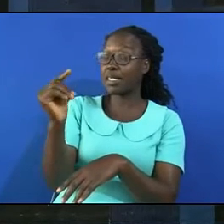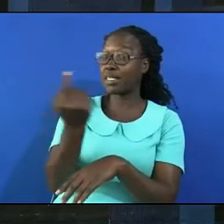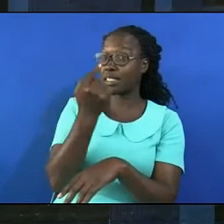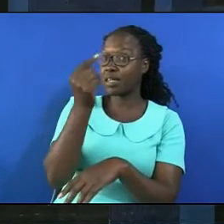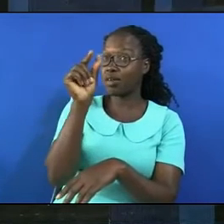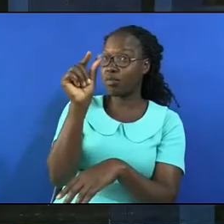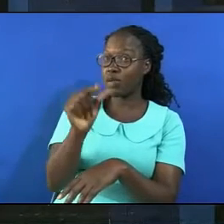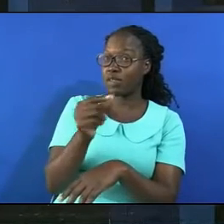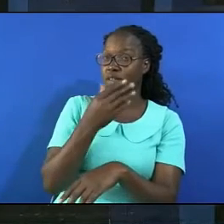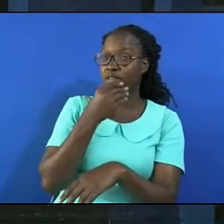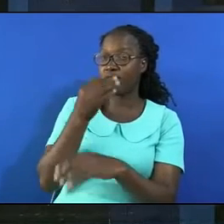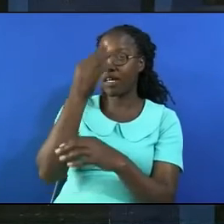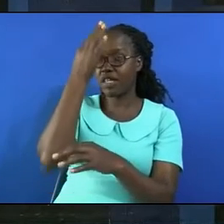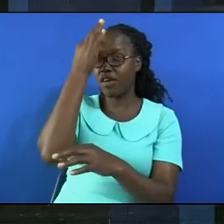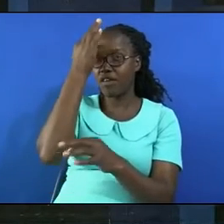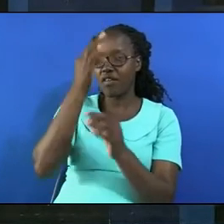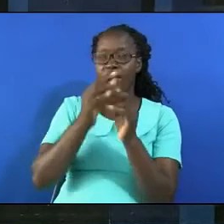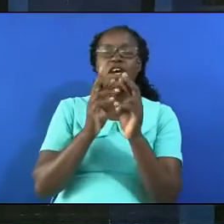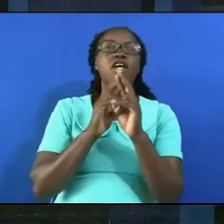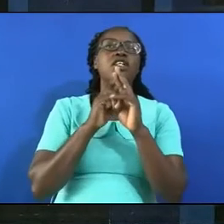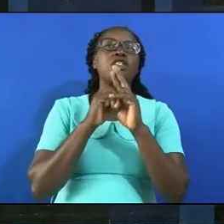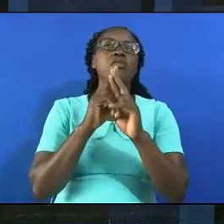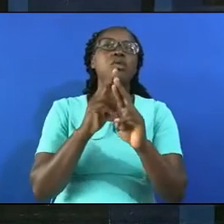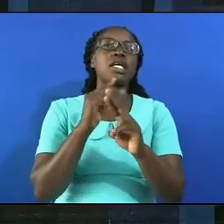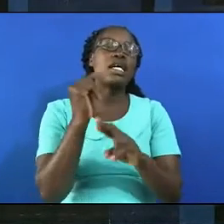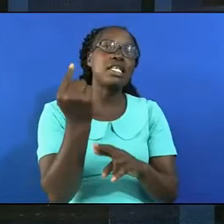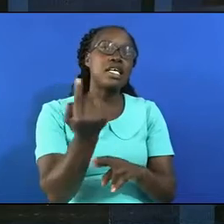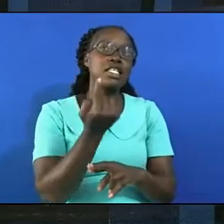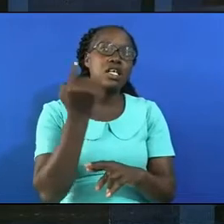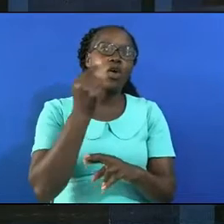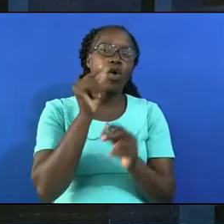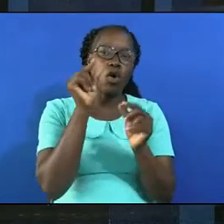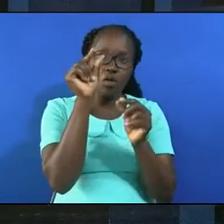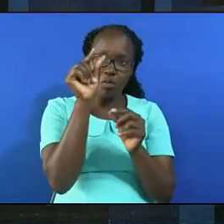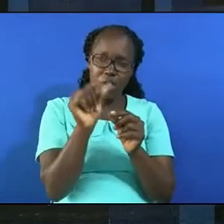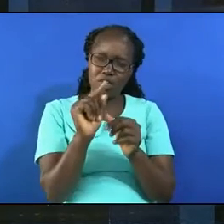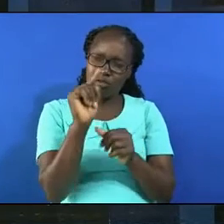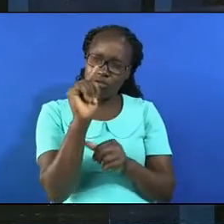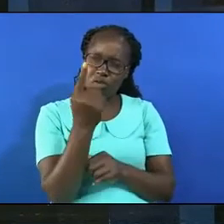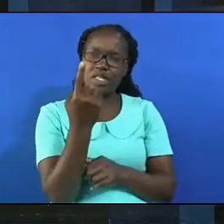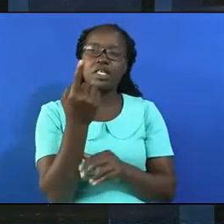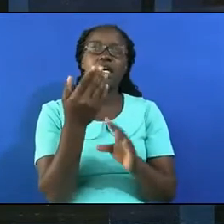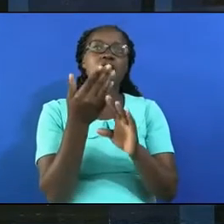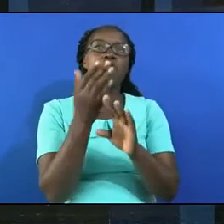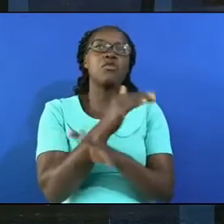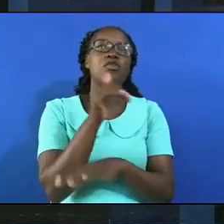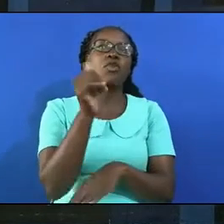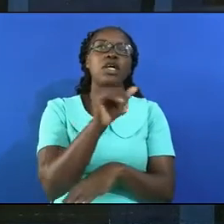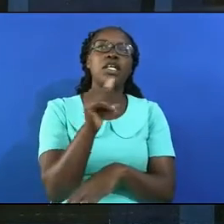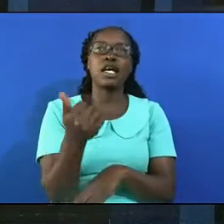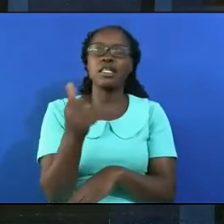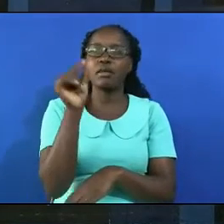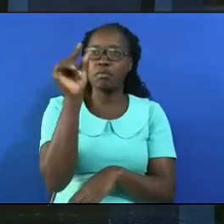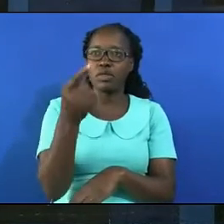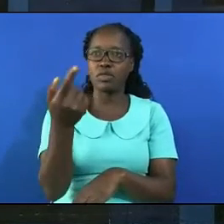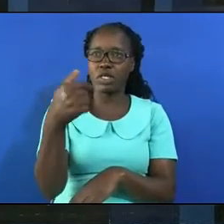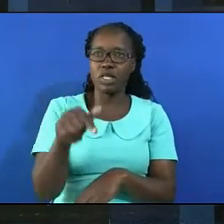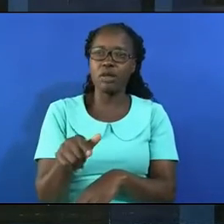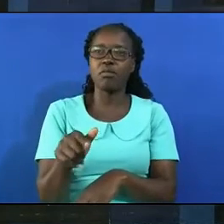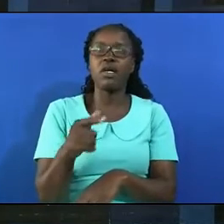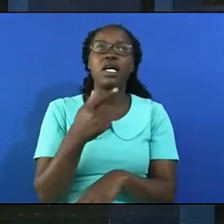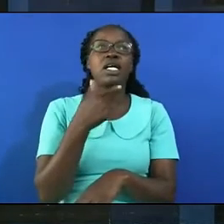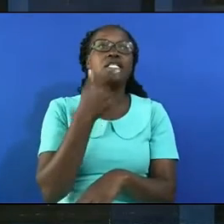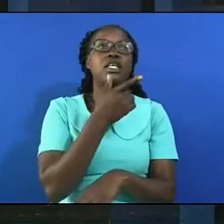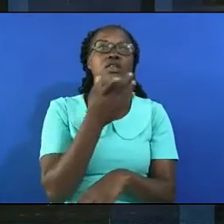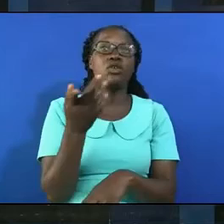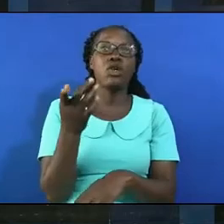father of faith responded as a single person first before anyone else came in. Let me